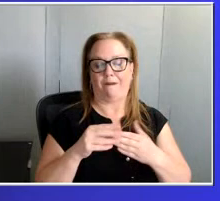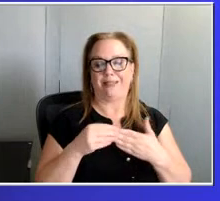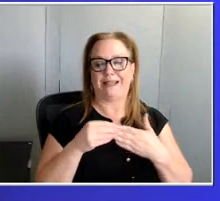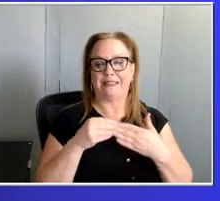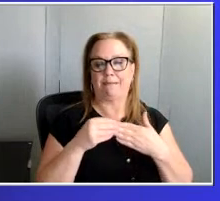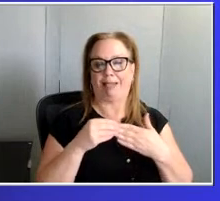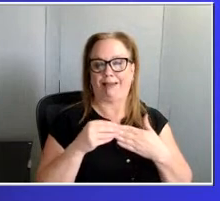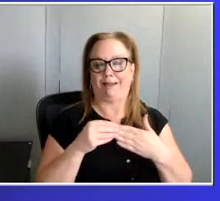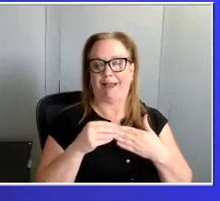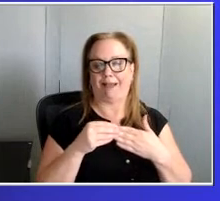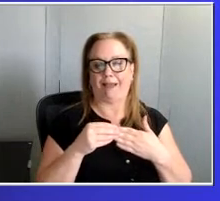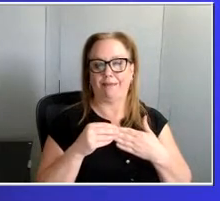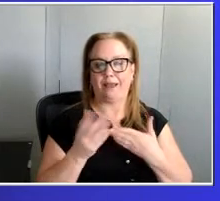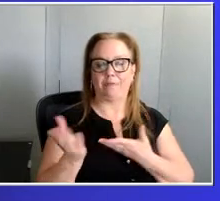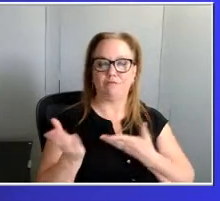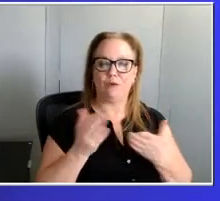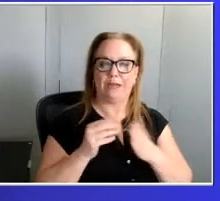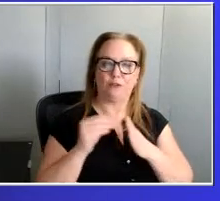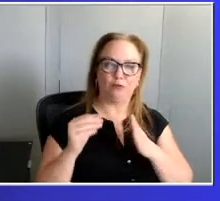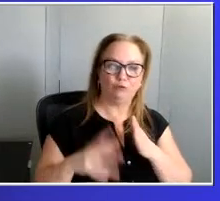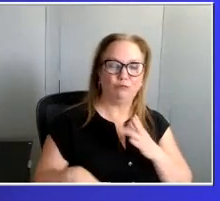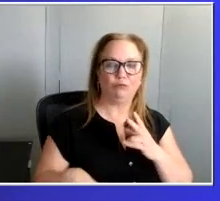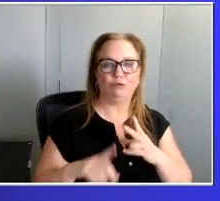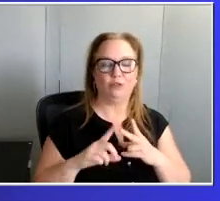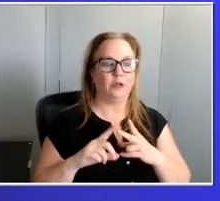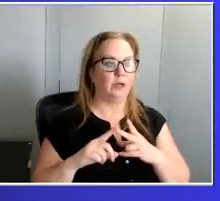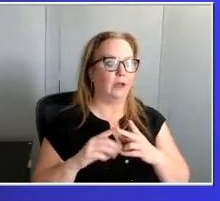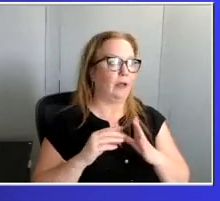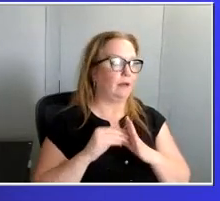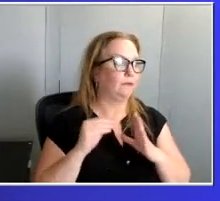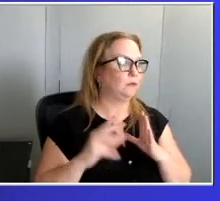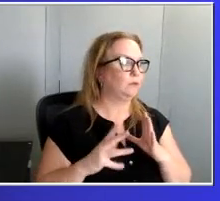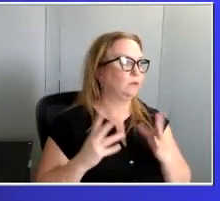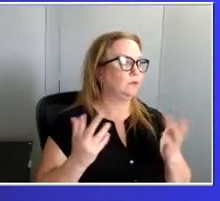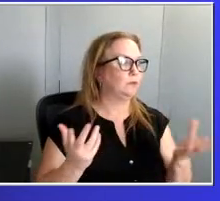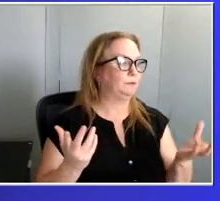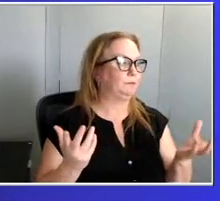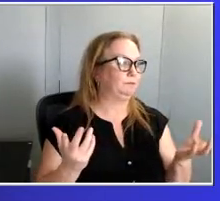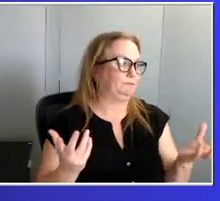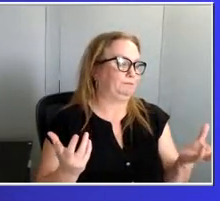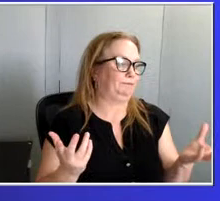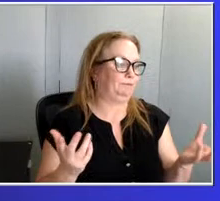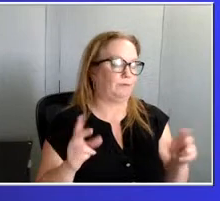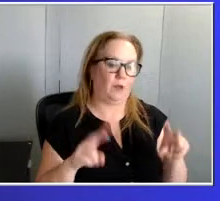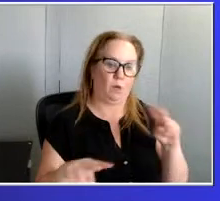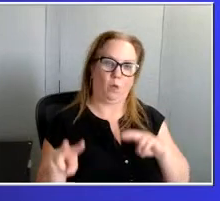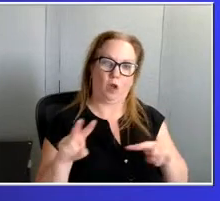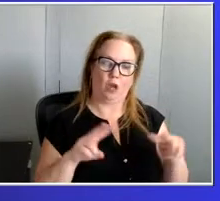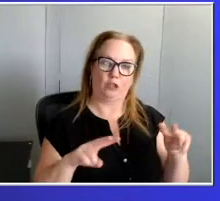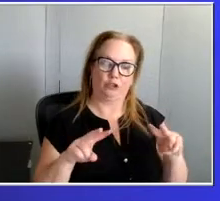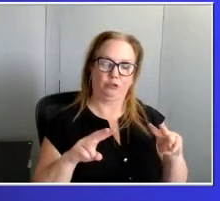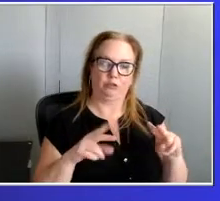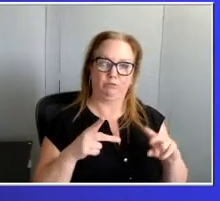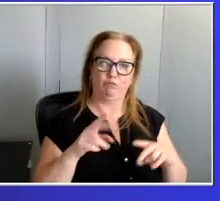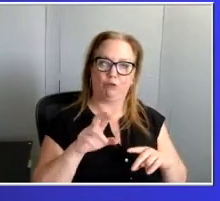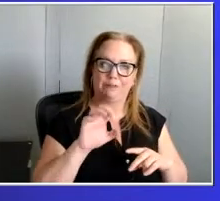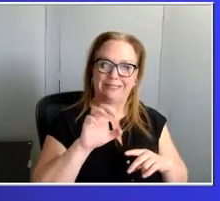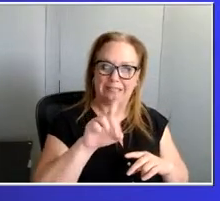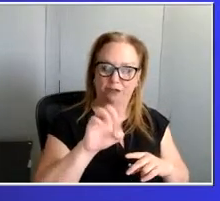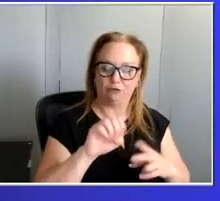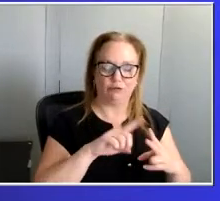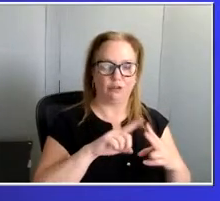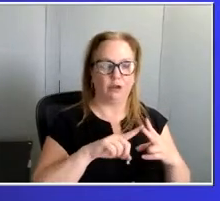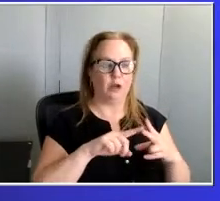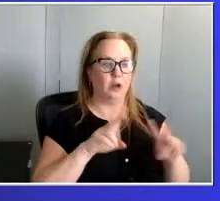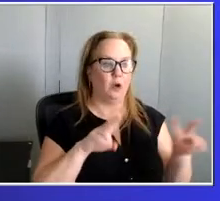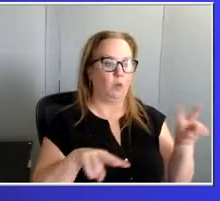can bring students in. They can have students, watch procedures, watch